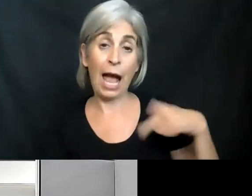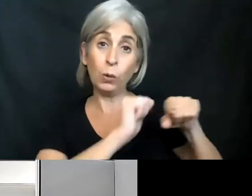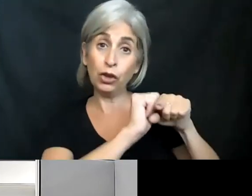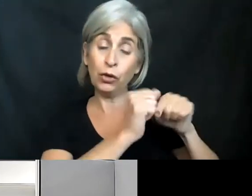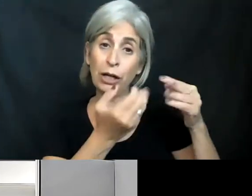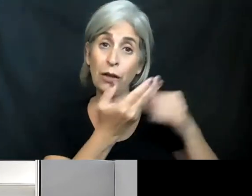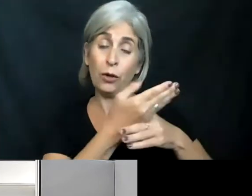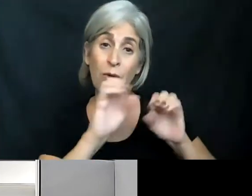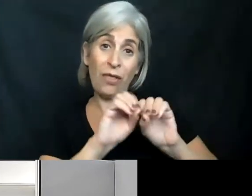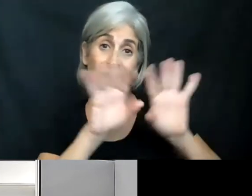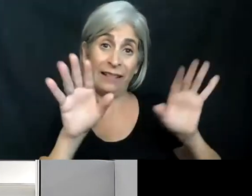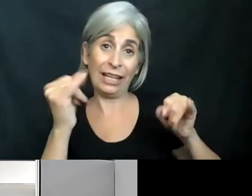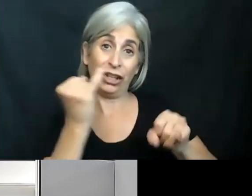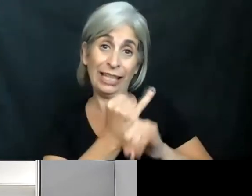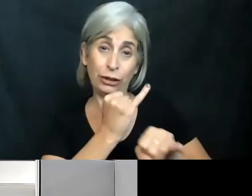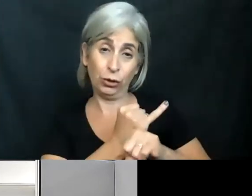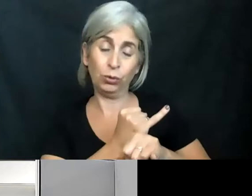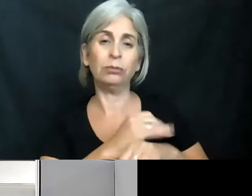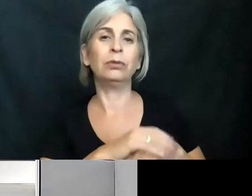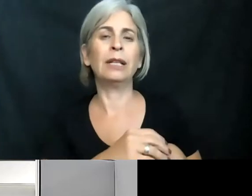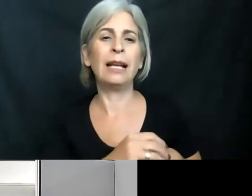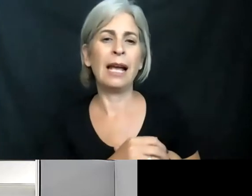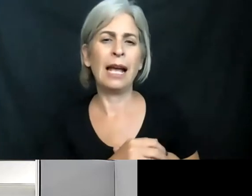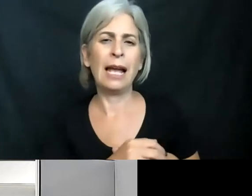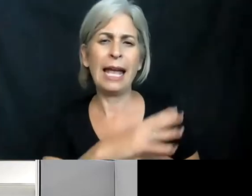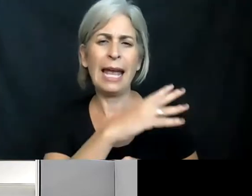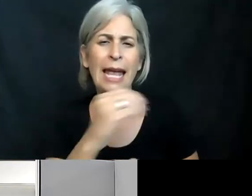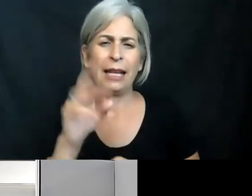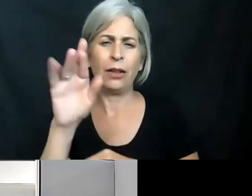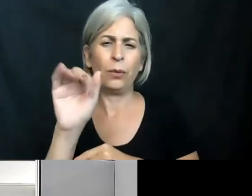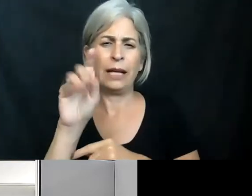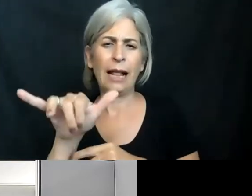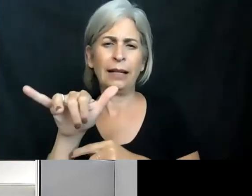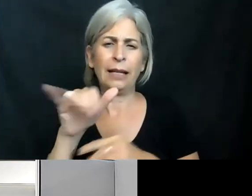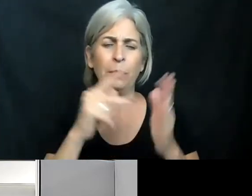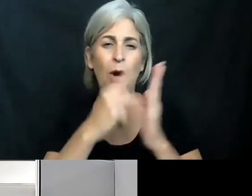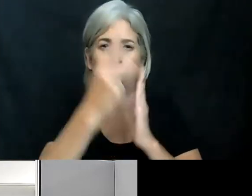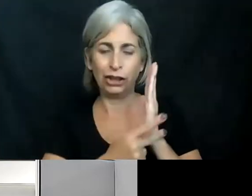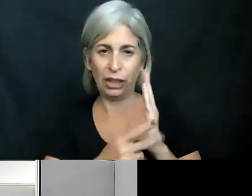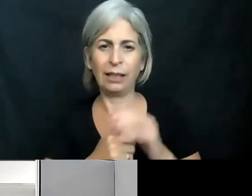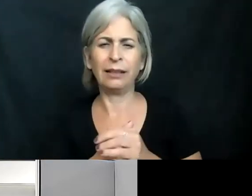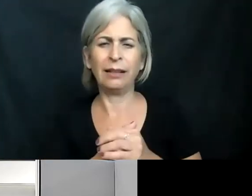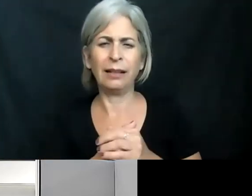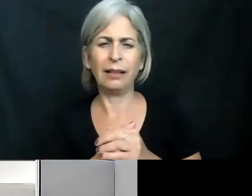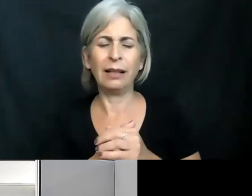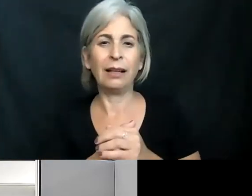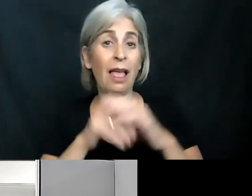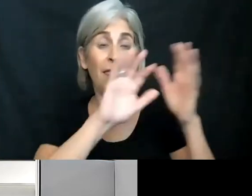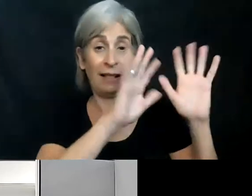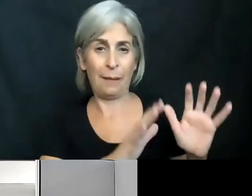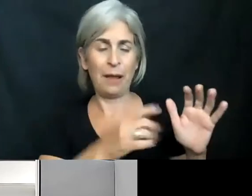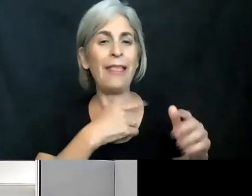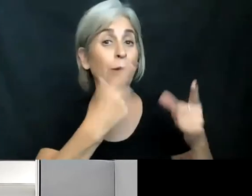Clio Institute and the Climate Reality Project, which are two great organizations. The Climate Reality Project is actually doing a